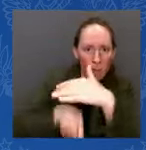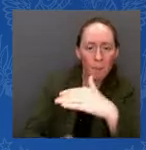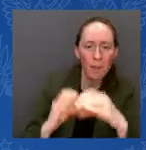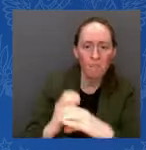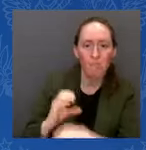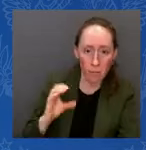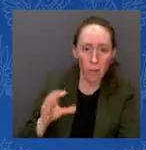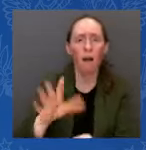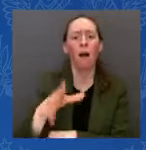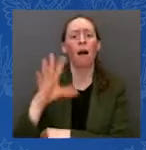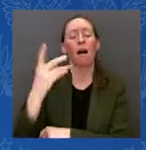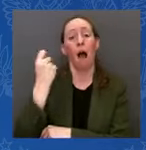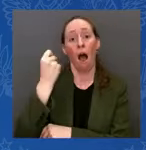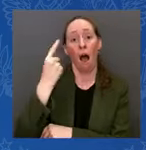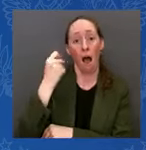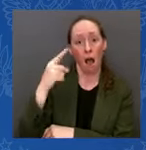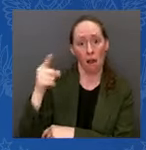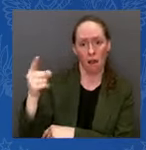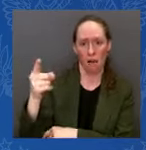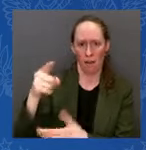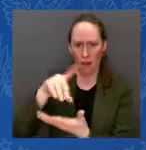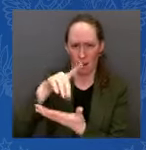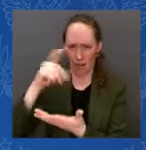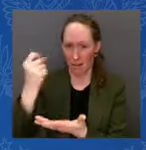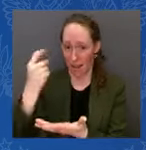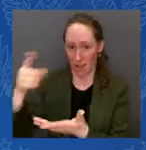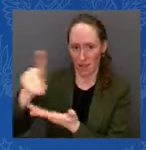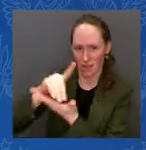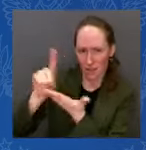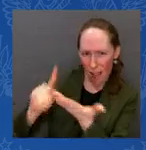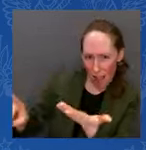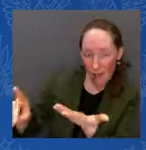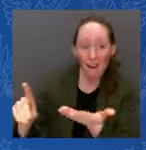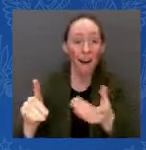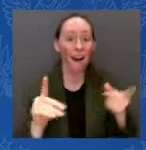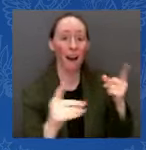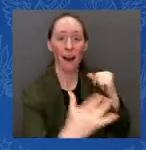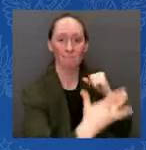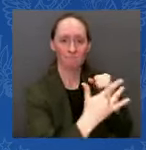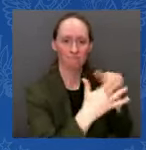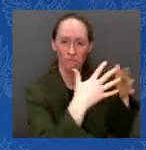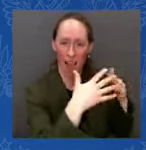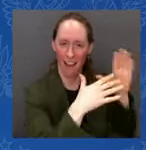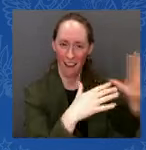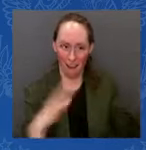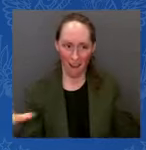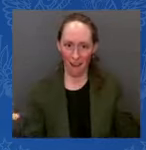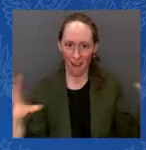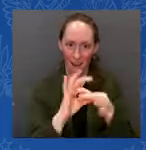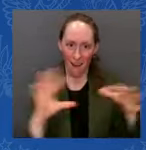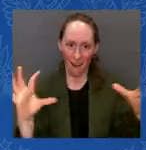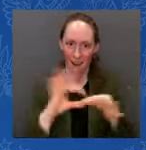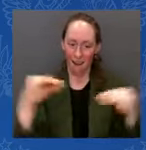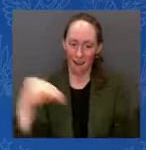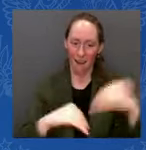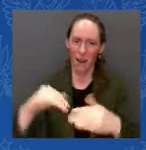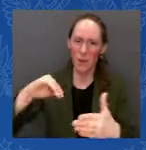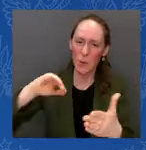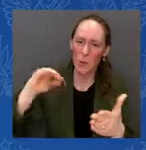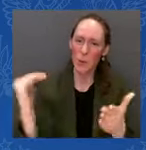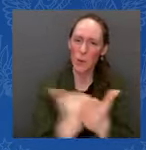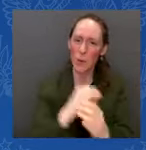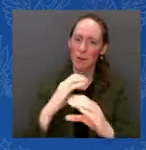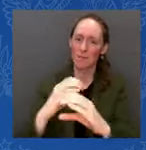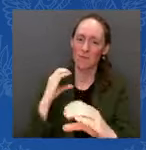American technology. And I want to reiterate again, the SSN AUKUS will not have